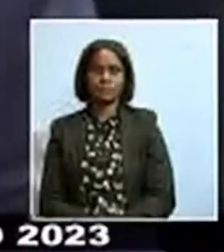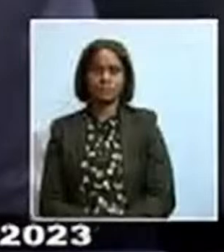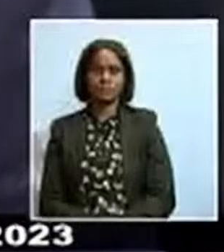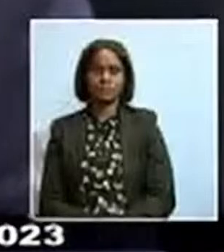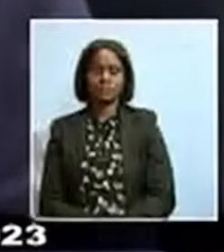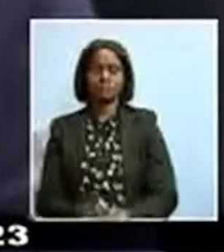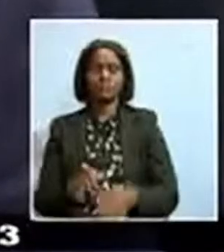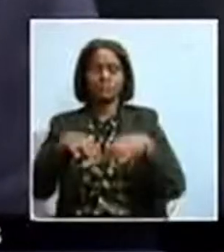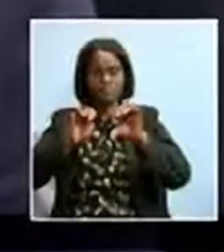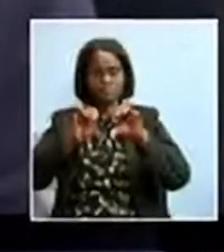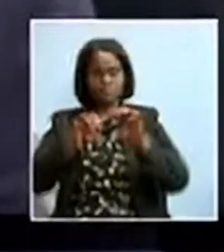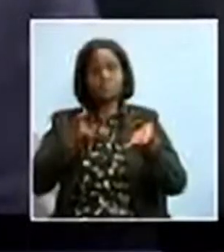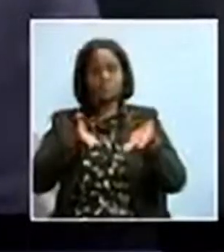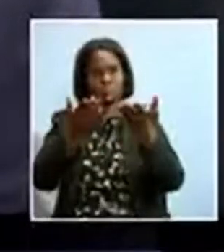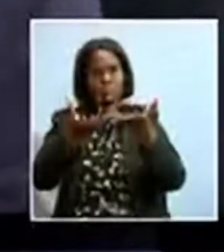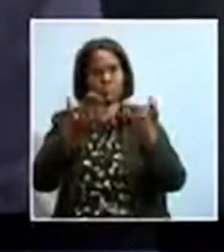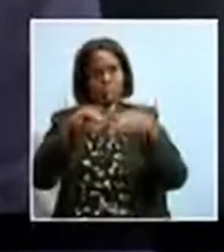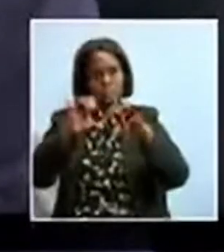Please go ahead, go ahead.